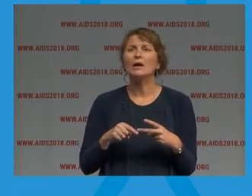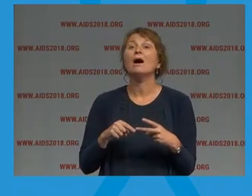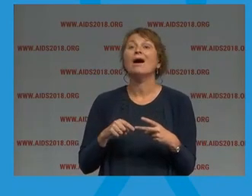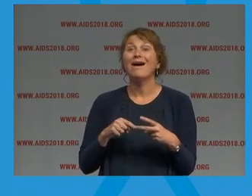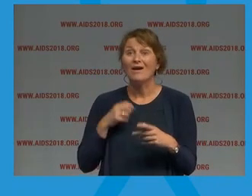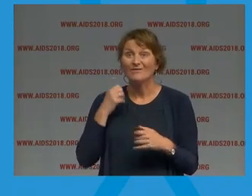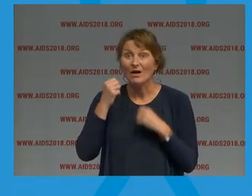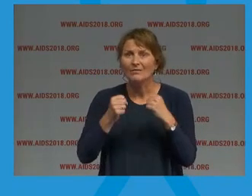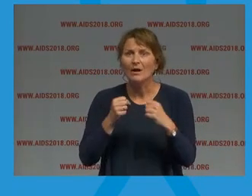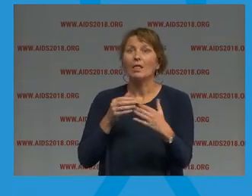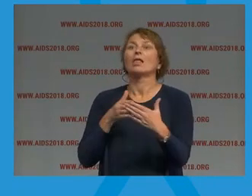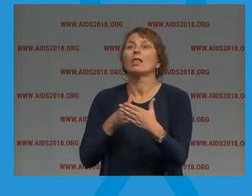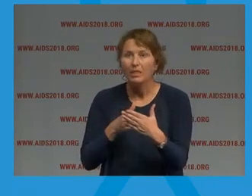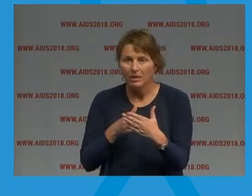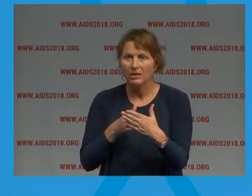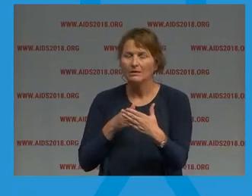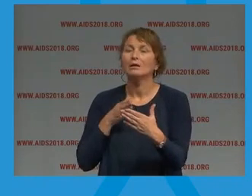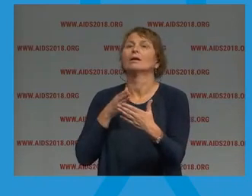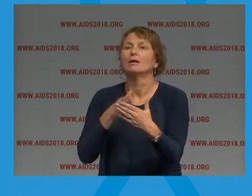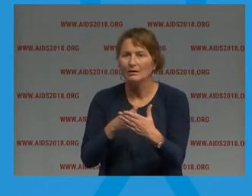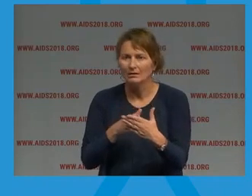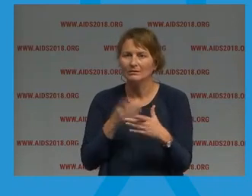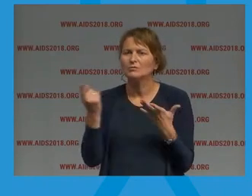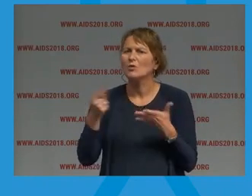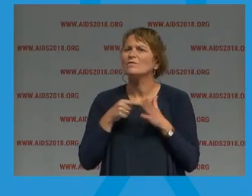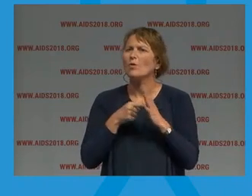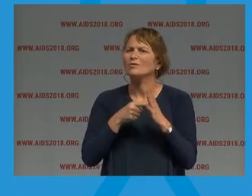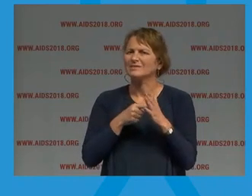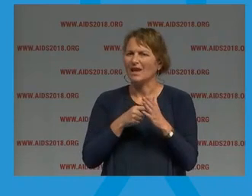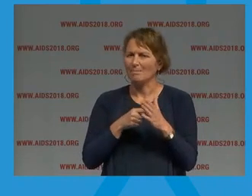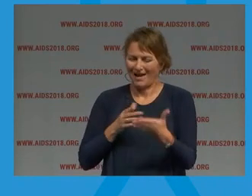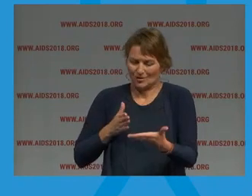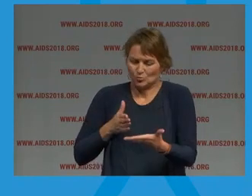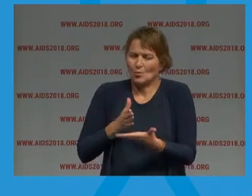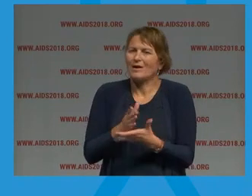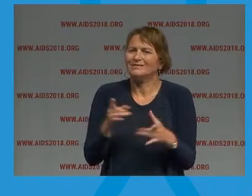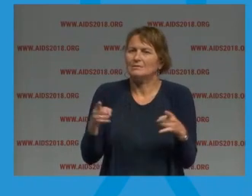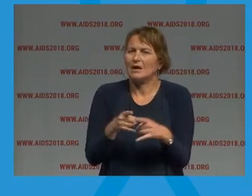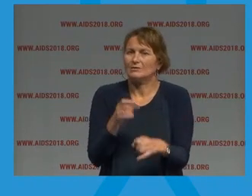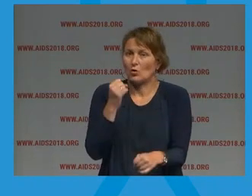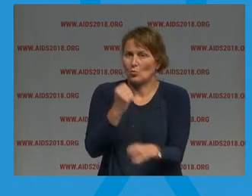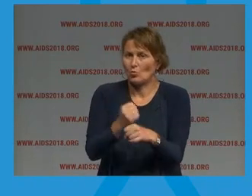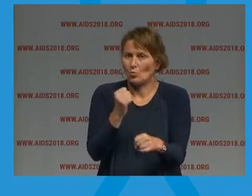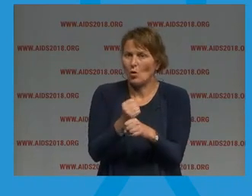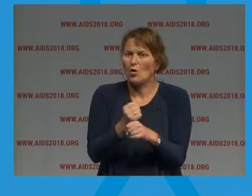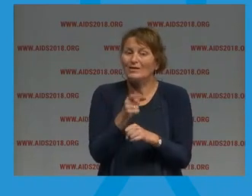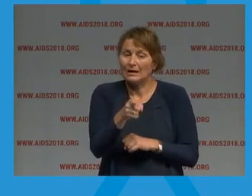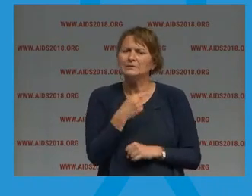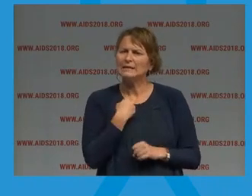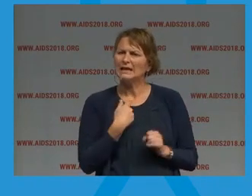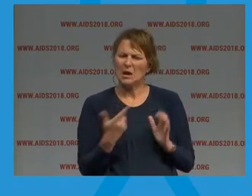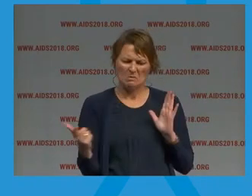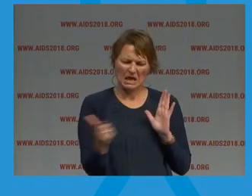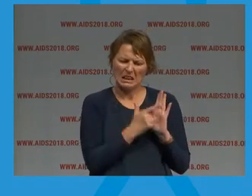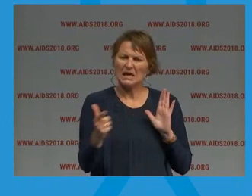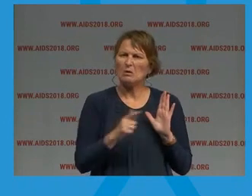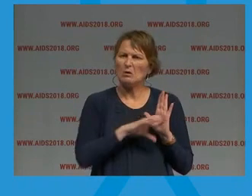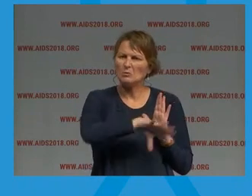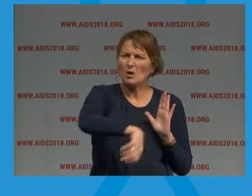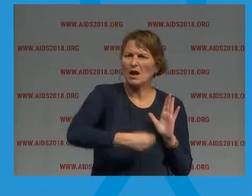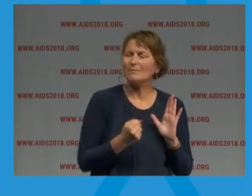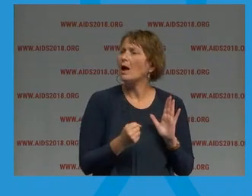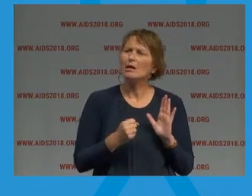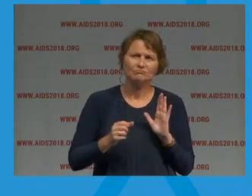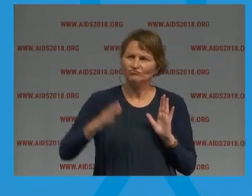for decriminalization of sex work in South Africa until the laws will be removed that criminalizing us